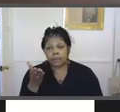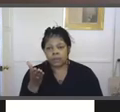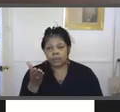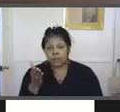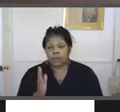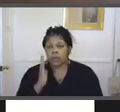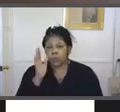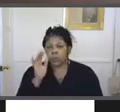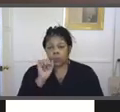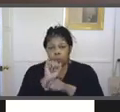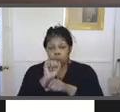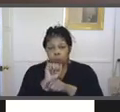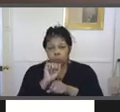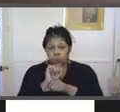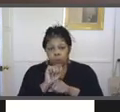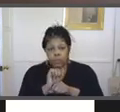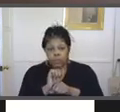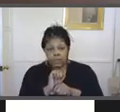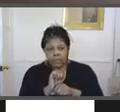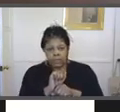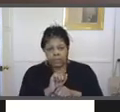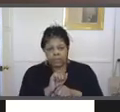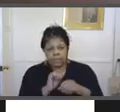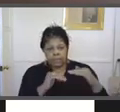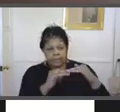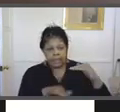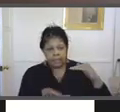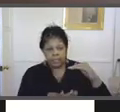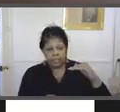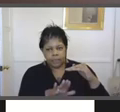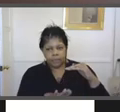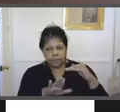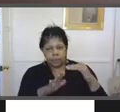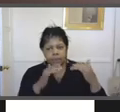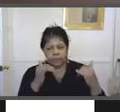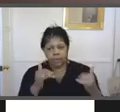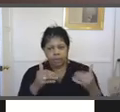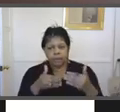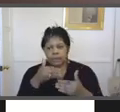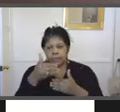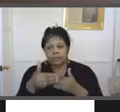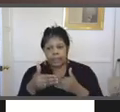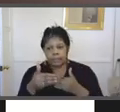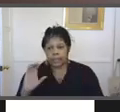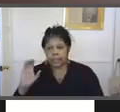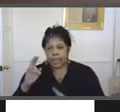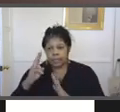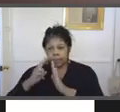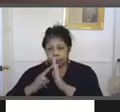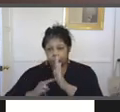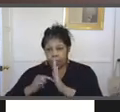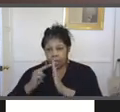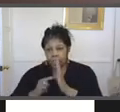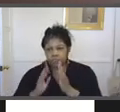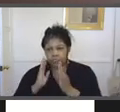work down here now. And so the next calligraphic brush that we're going to use, using the